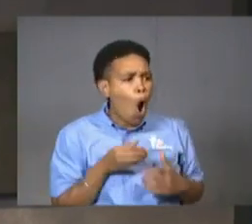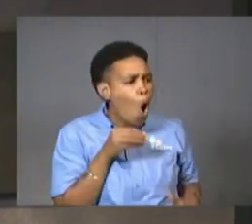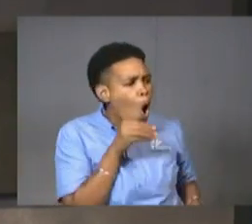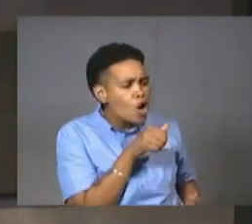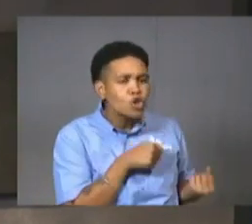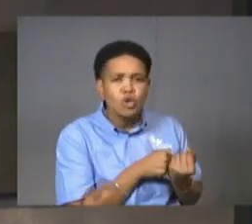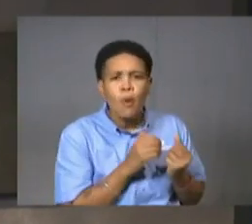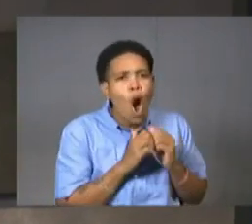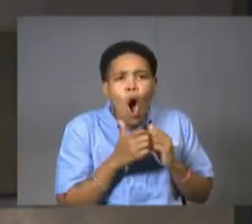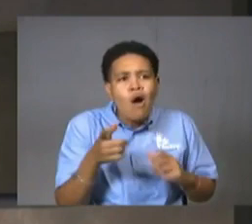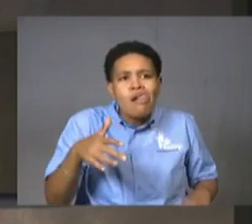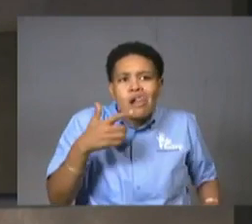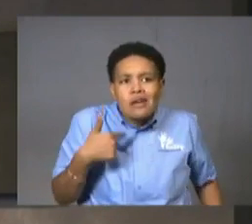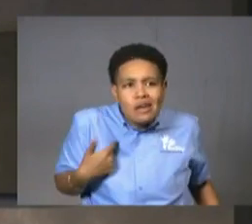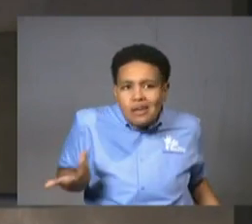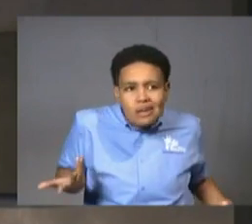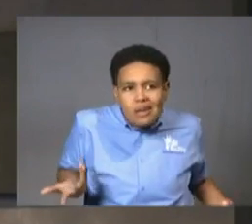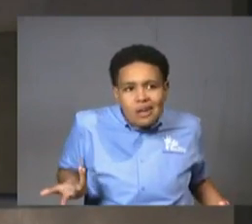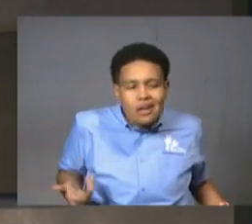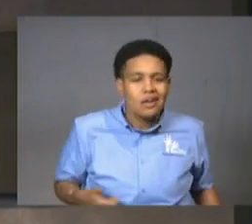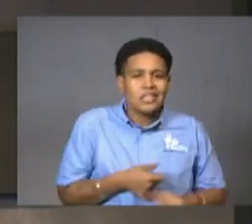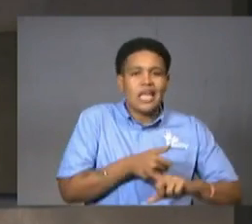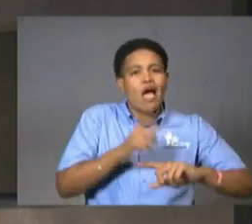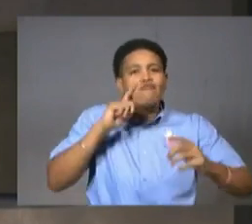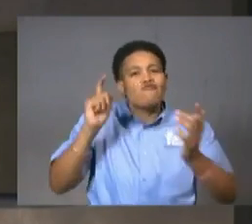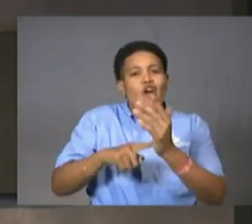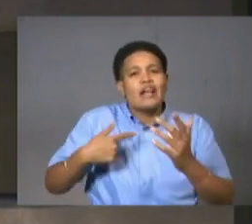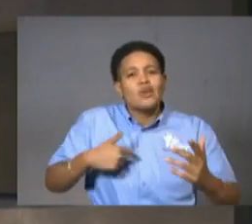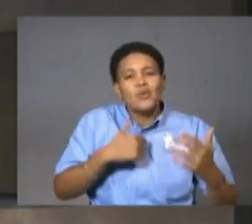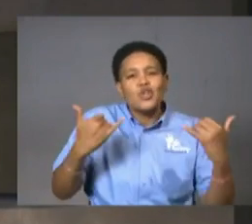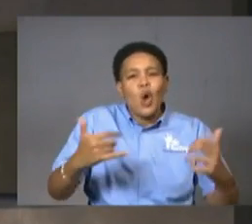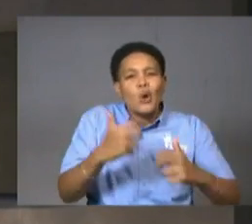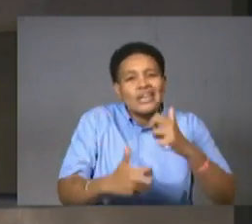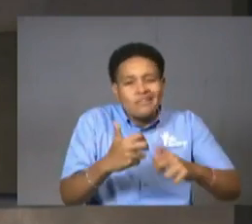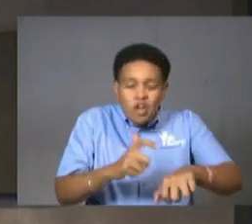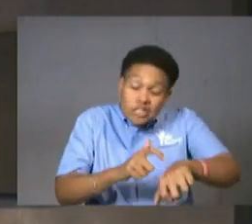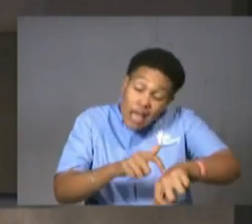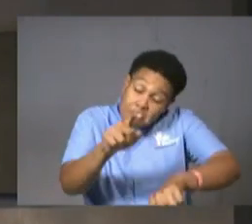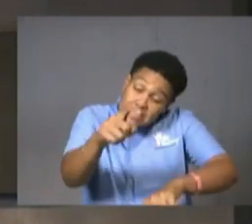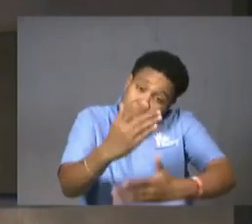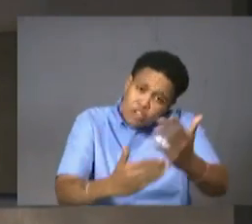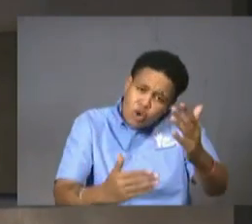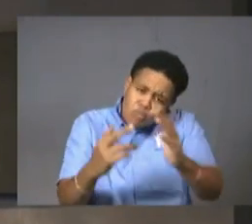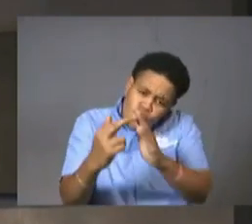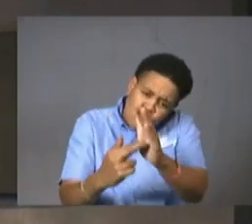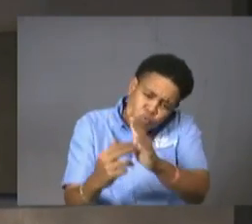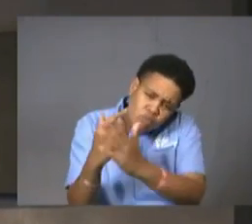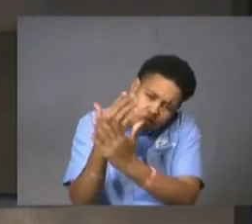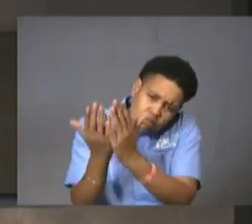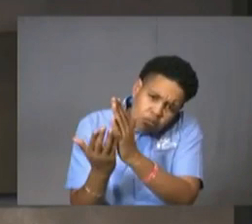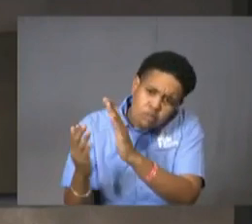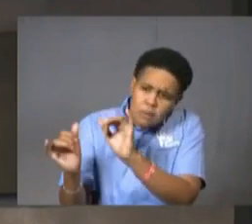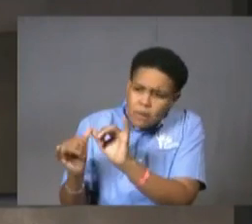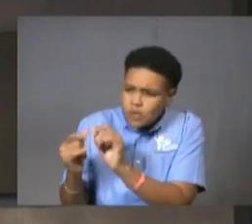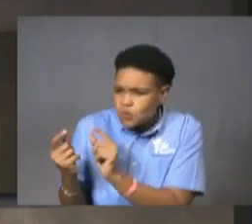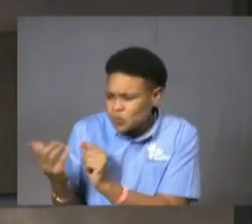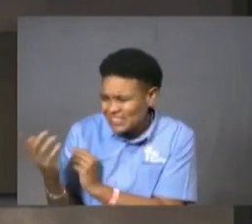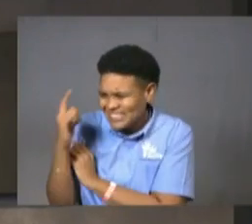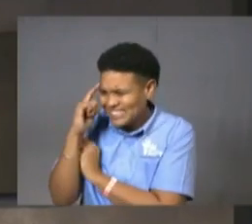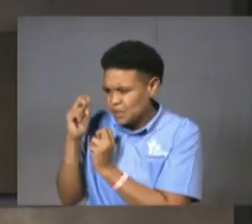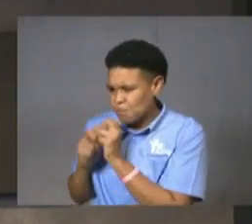it. Reality is that we're in a very difficult time, and there needs to be some measures that will take Jamaica out of the